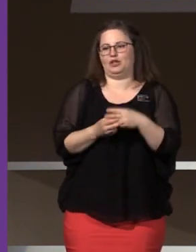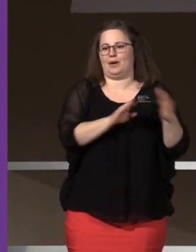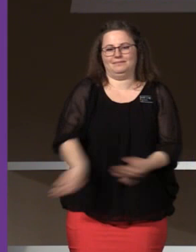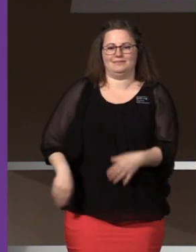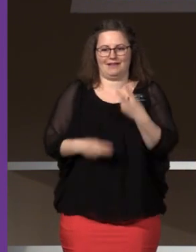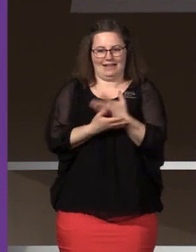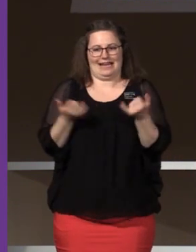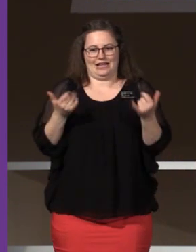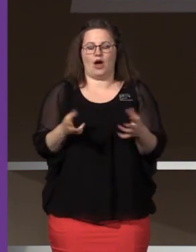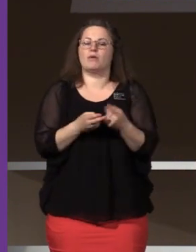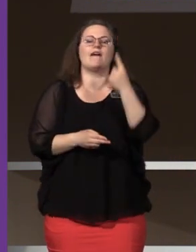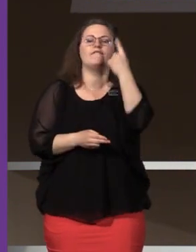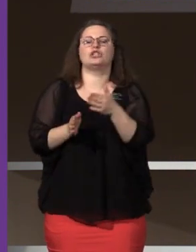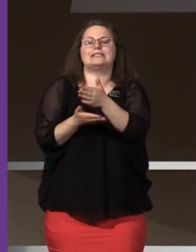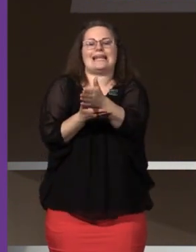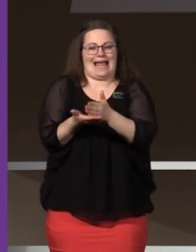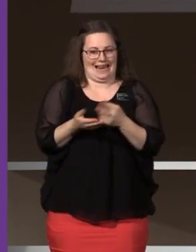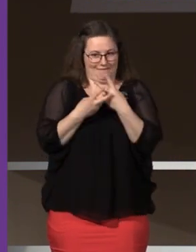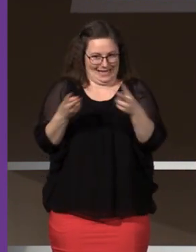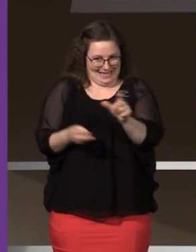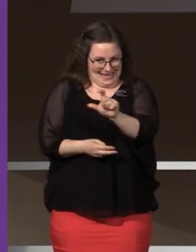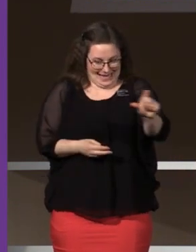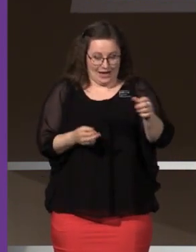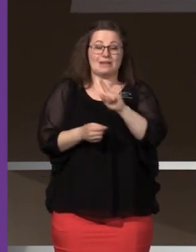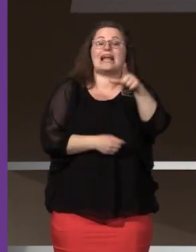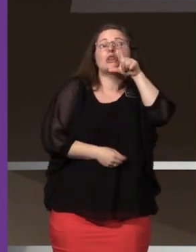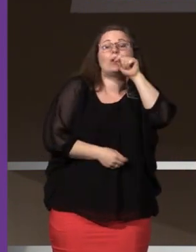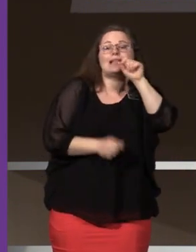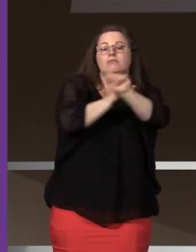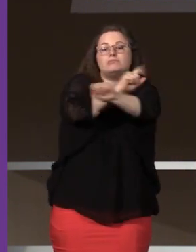show the first bit of this one. So this is,